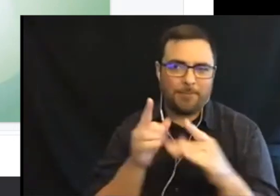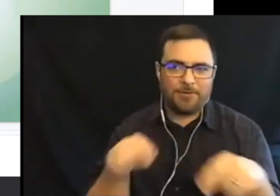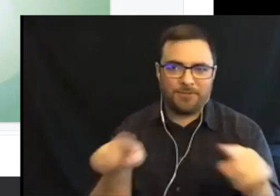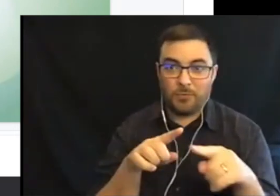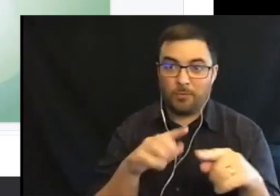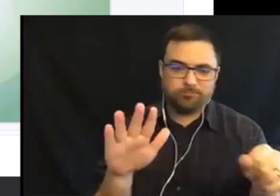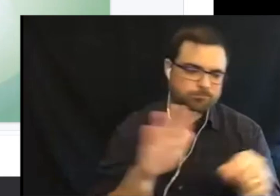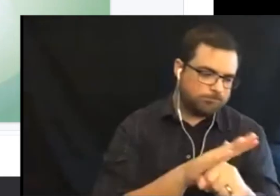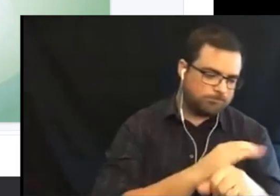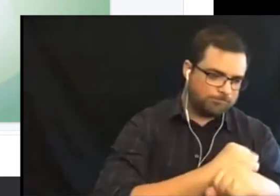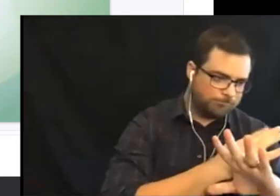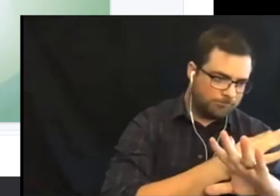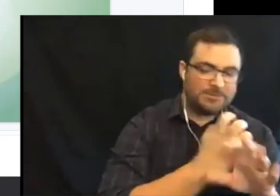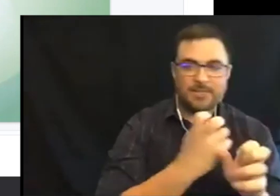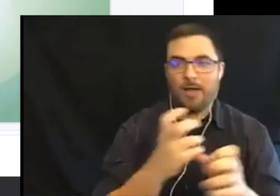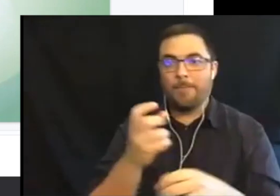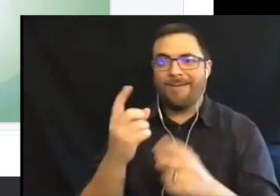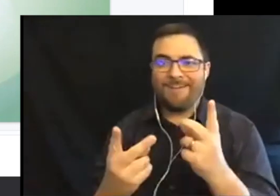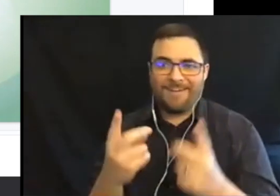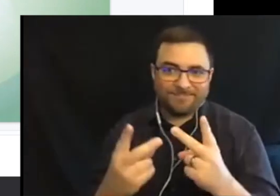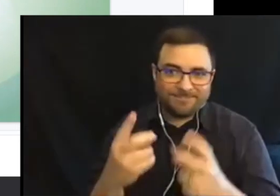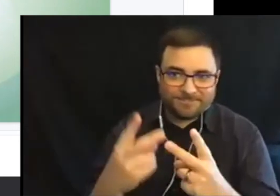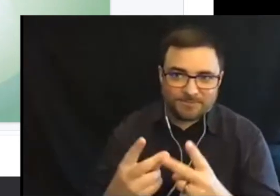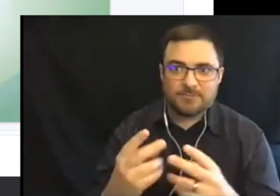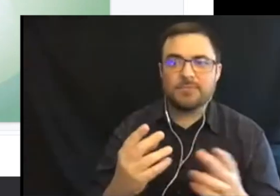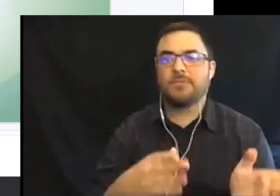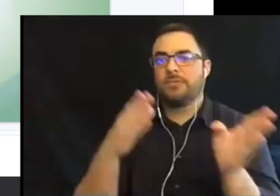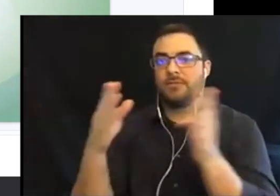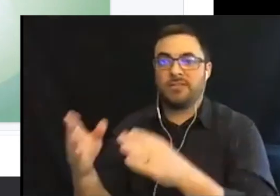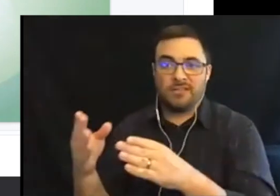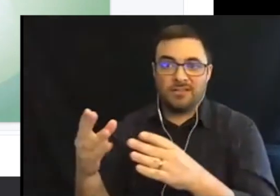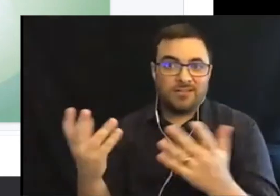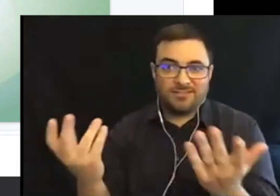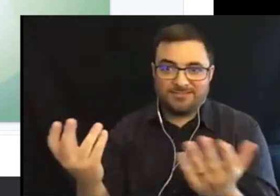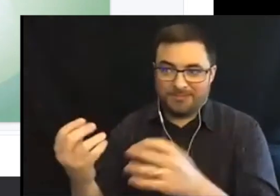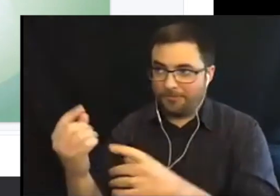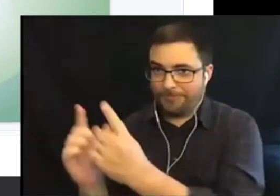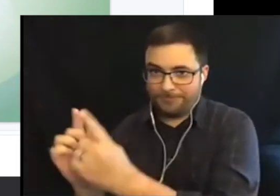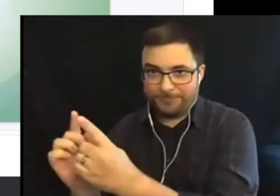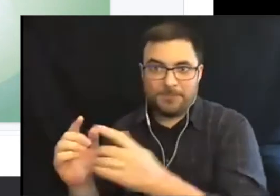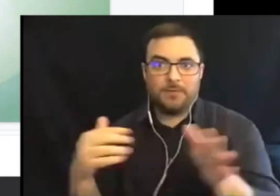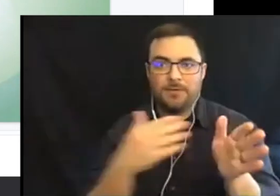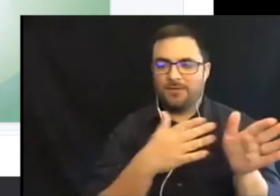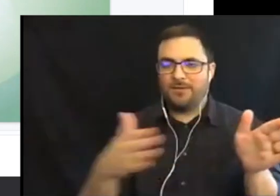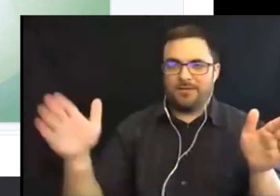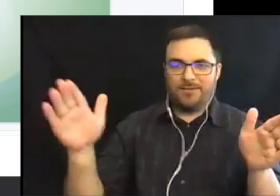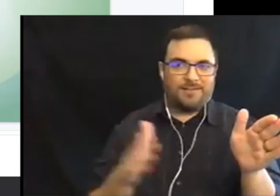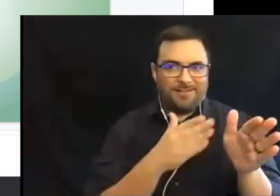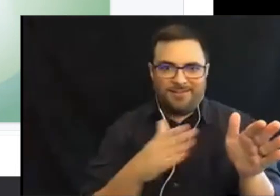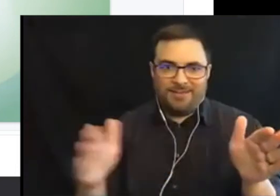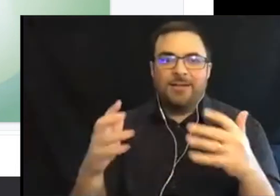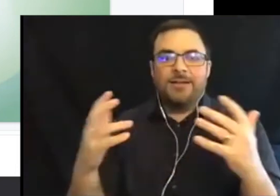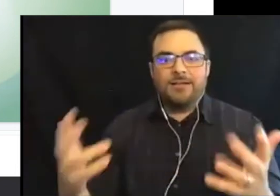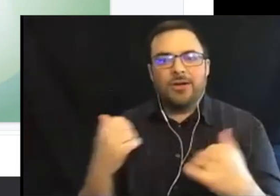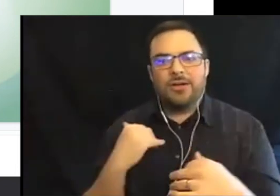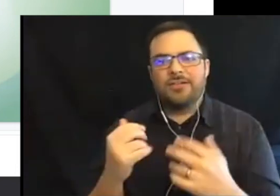some people are doing some kind of hybrid, and it's a moving target, so it's always changing. But if you are particularly